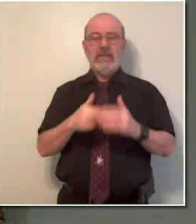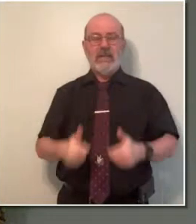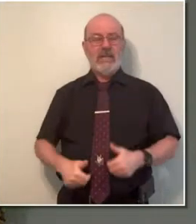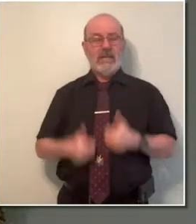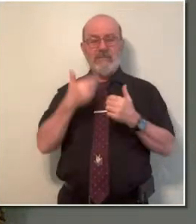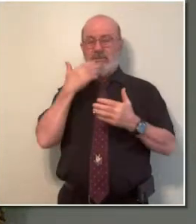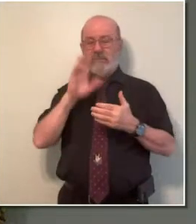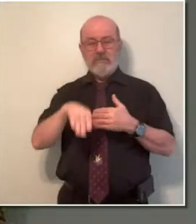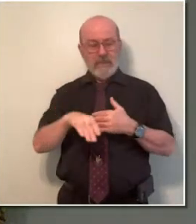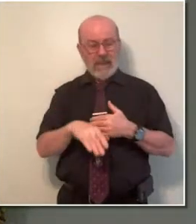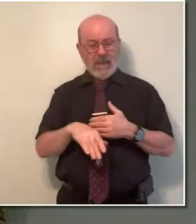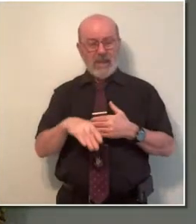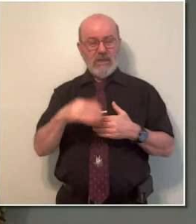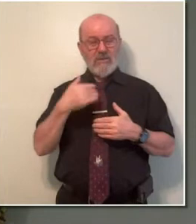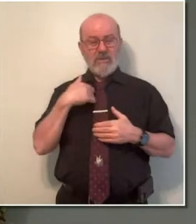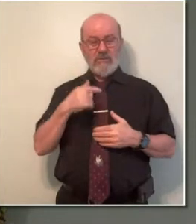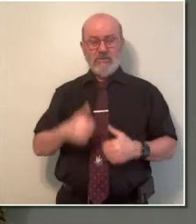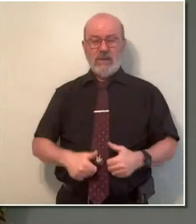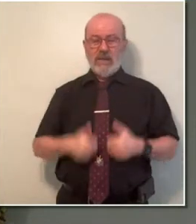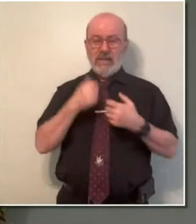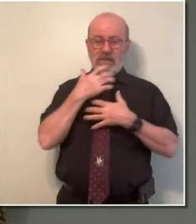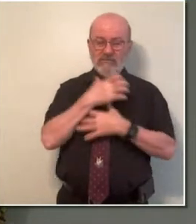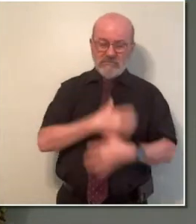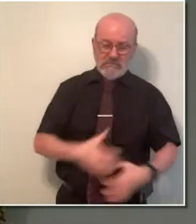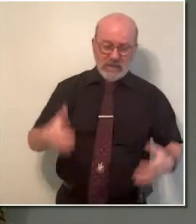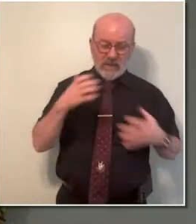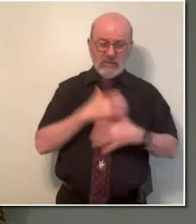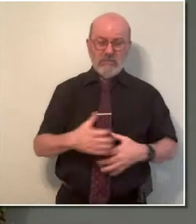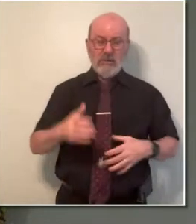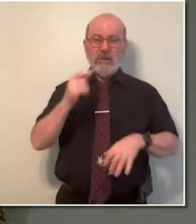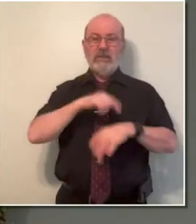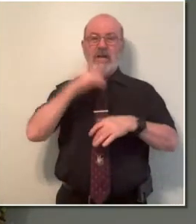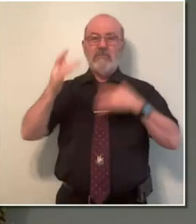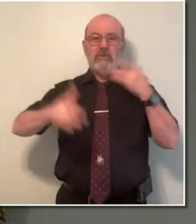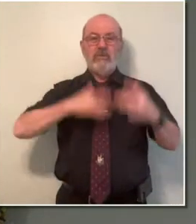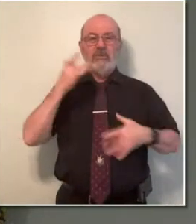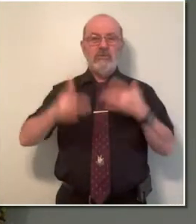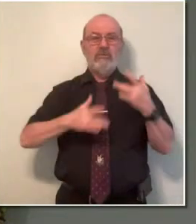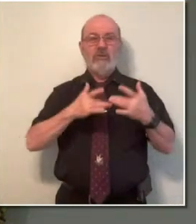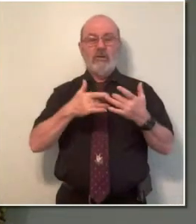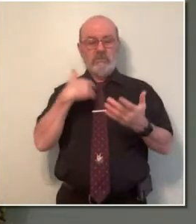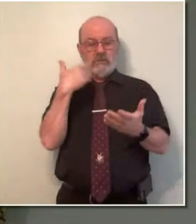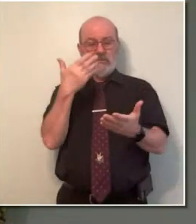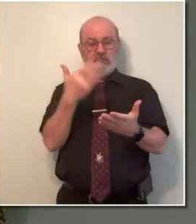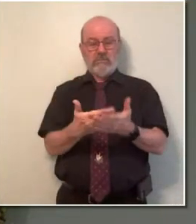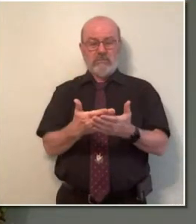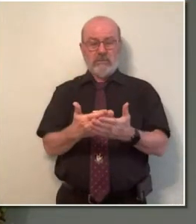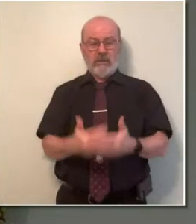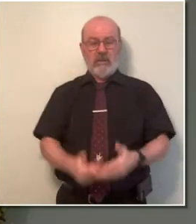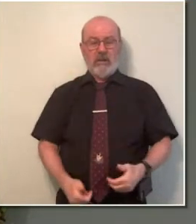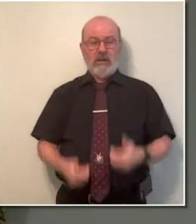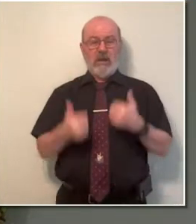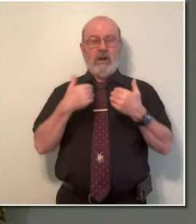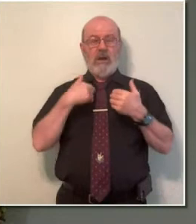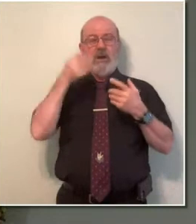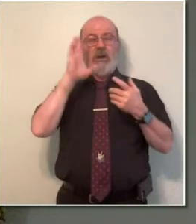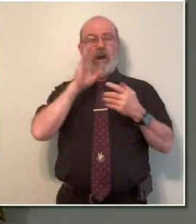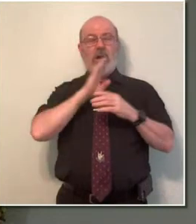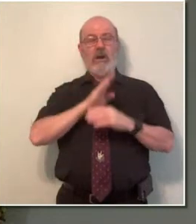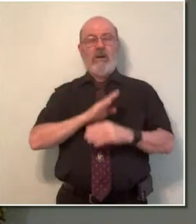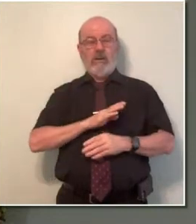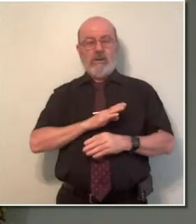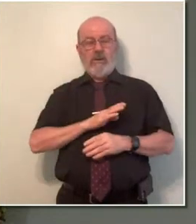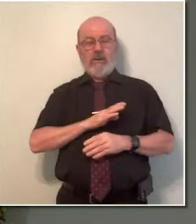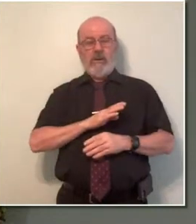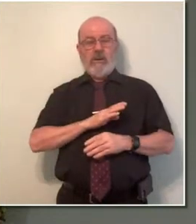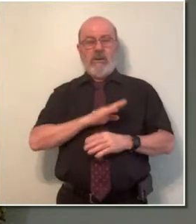or that we have to live miserable lives. Times of joy should be evident in our lives. We have a God that satisfies. Fear